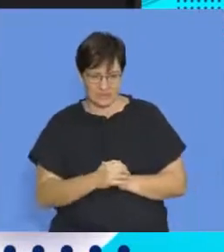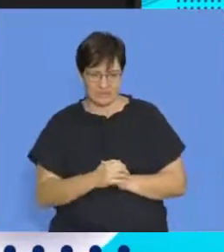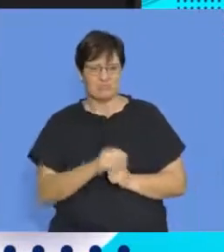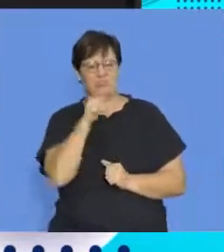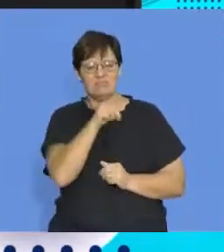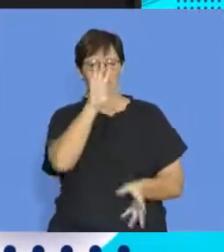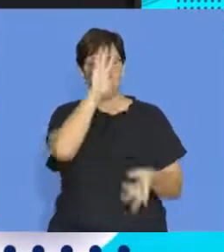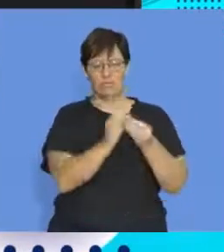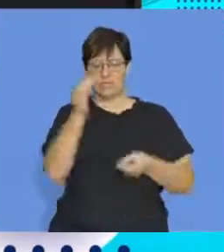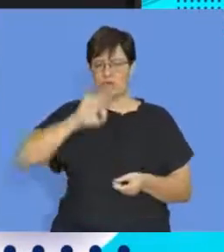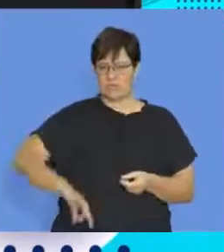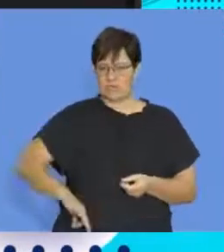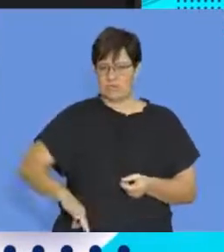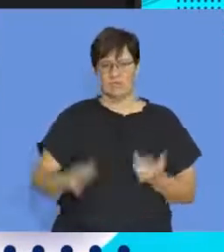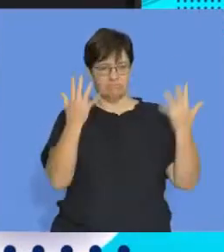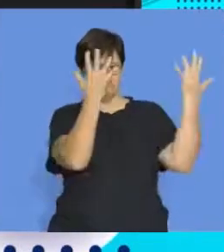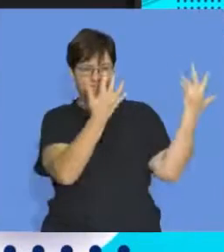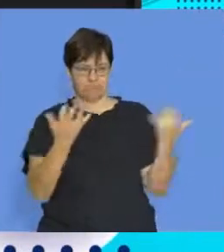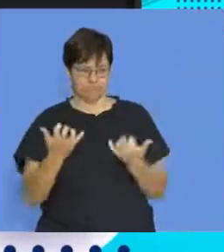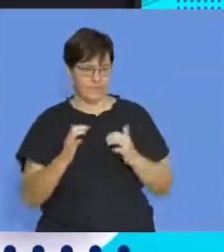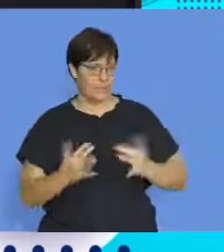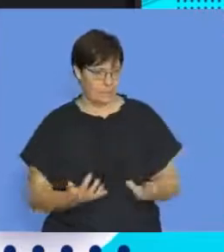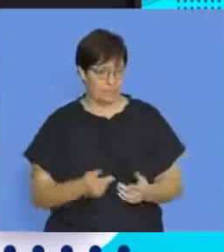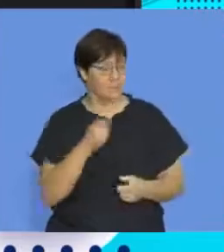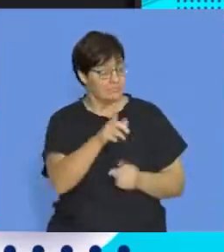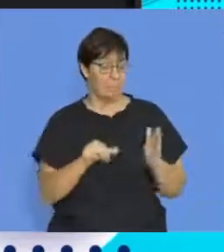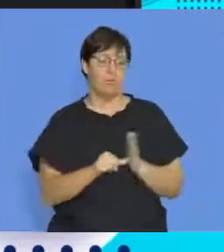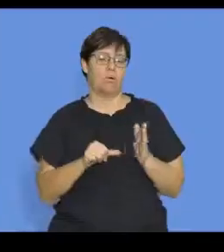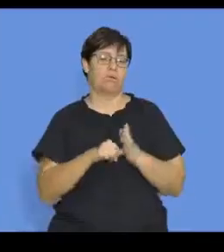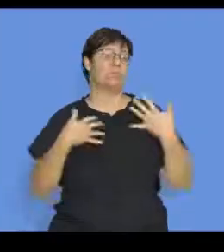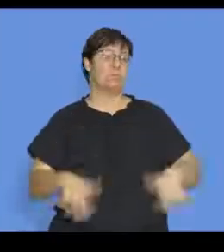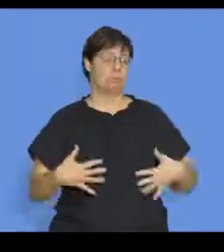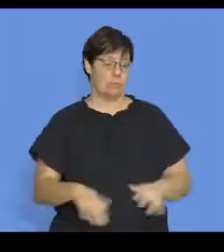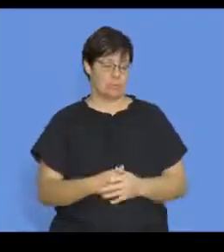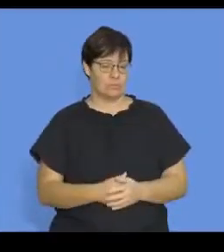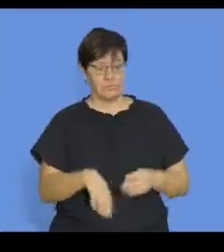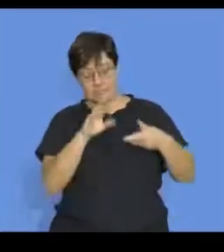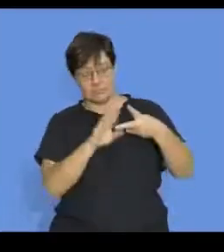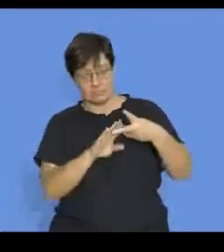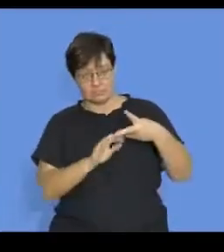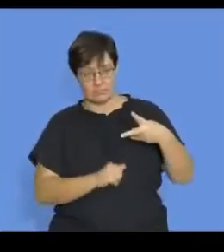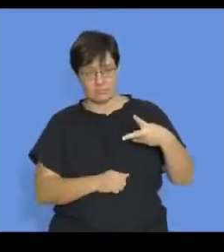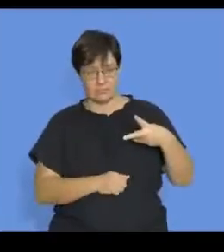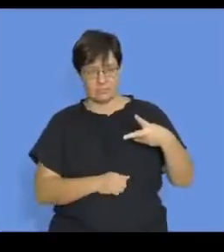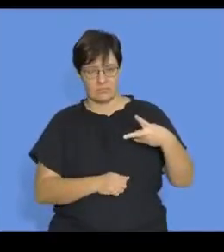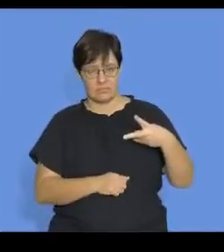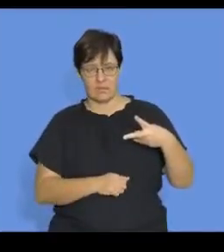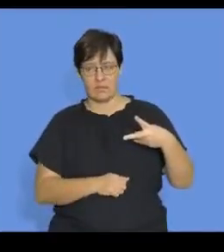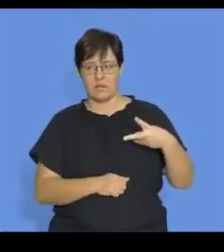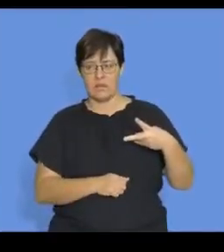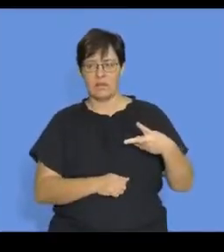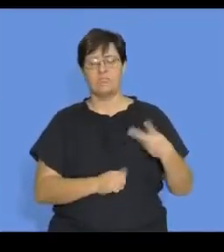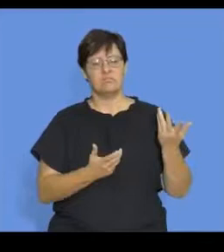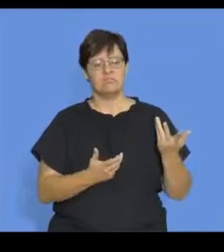is total earnings calculated? Absolutely important. Then the concept of